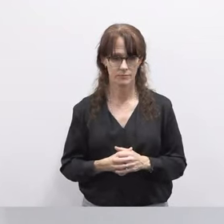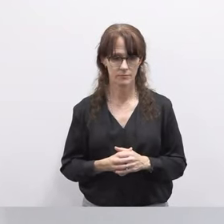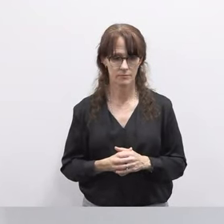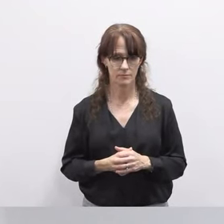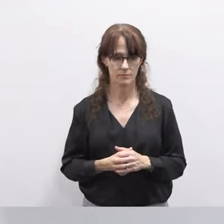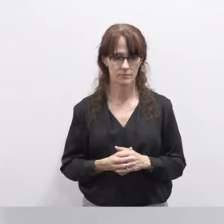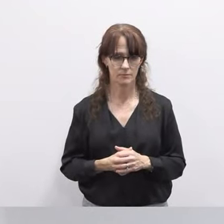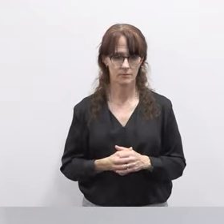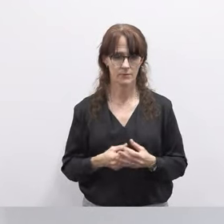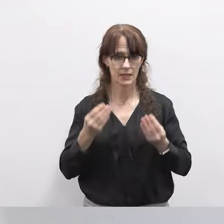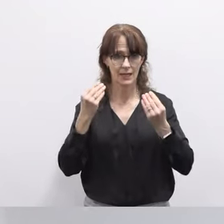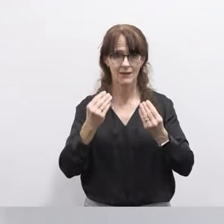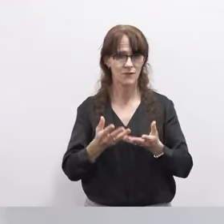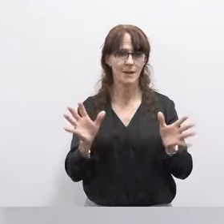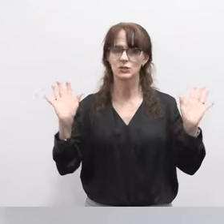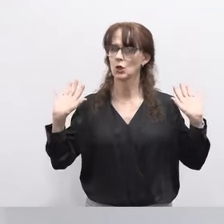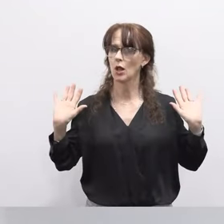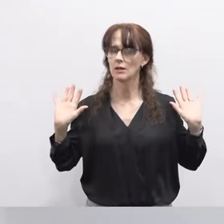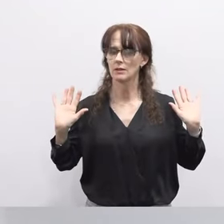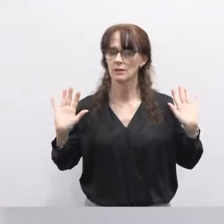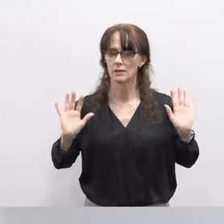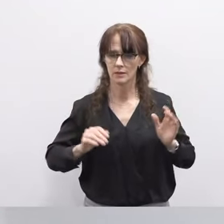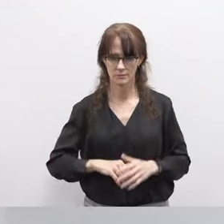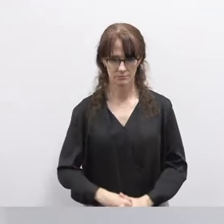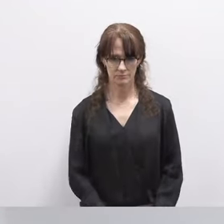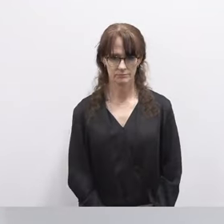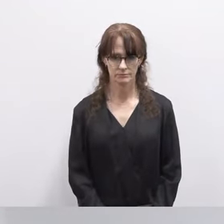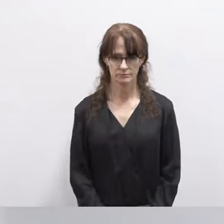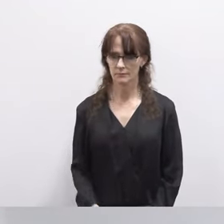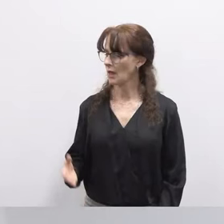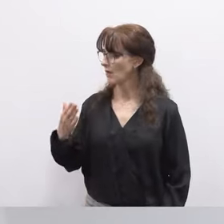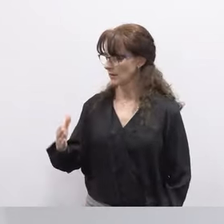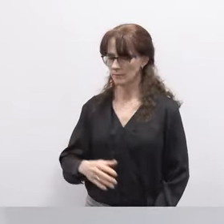information? Okay. Yeah. Thank you, Dr. Baker.